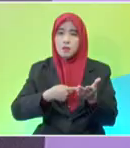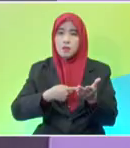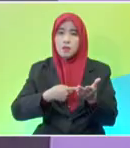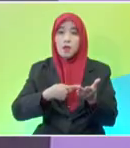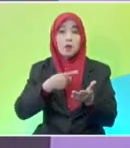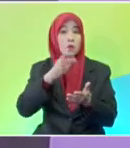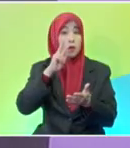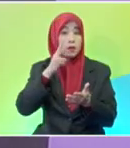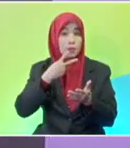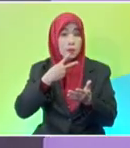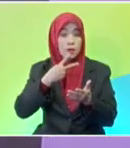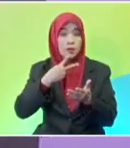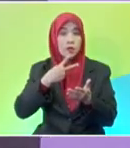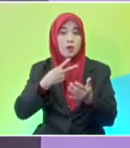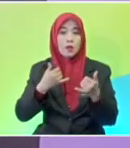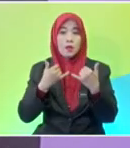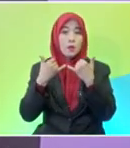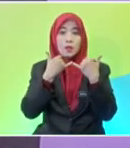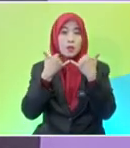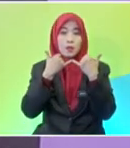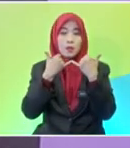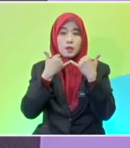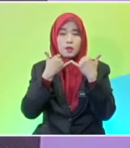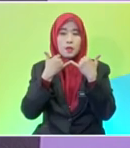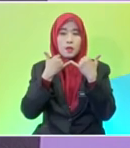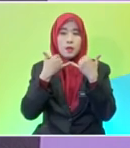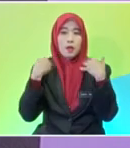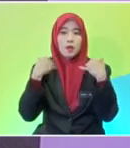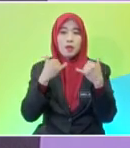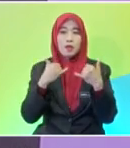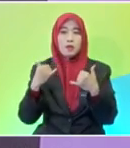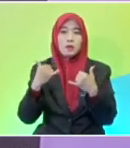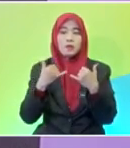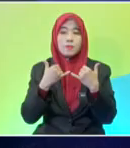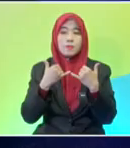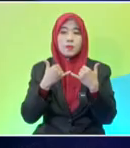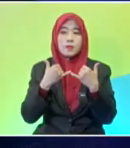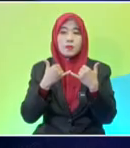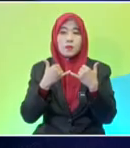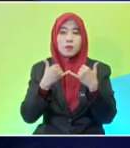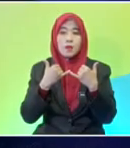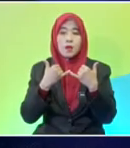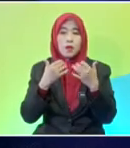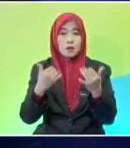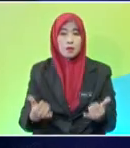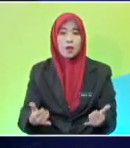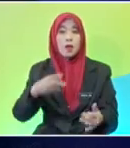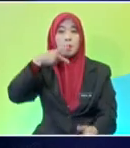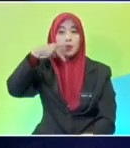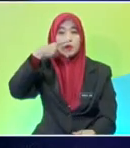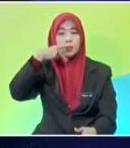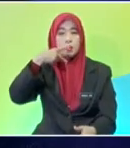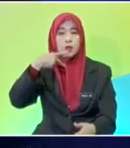here. Alright. And then we do have this. Okay, what the is that? The source of protein, which is the